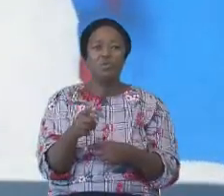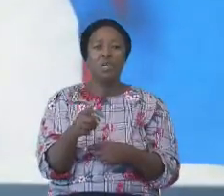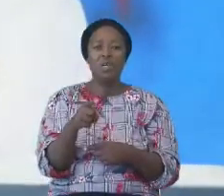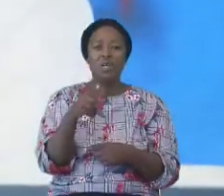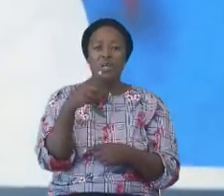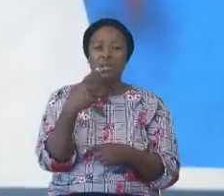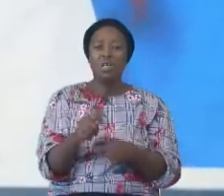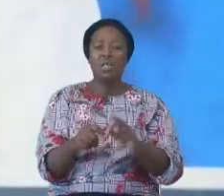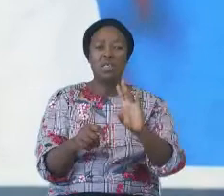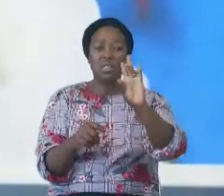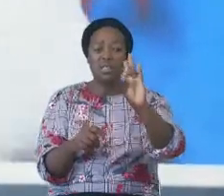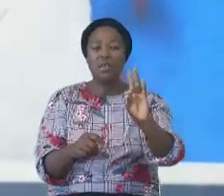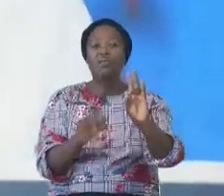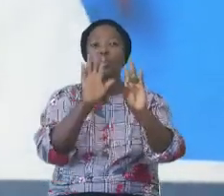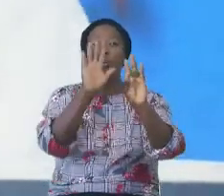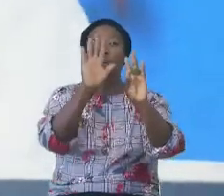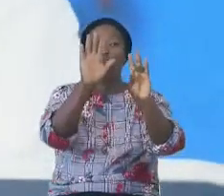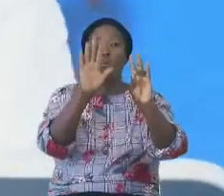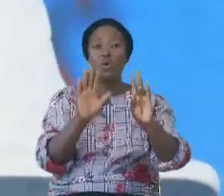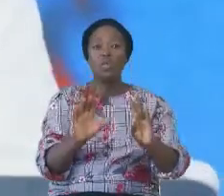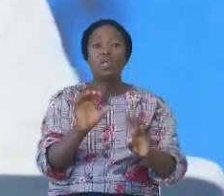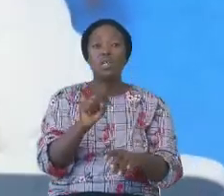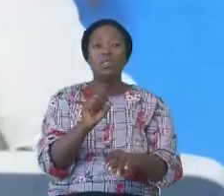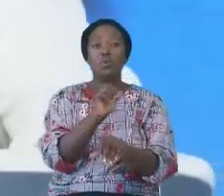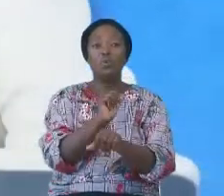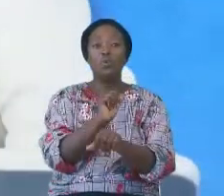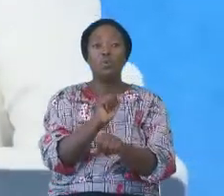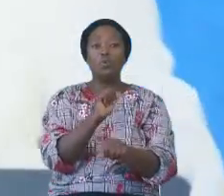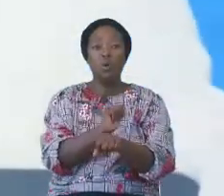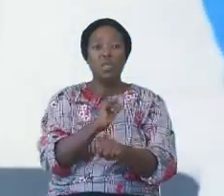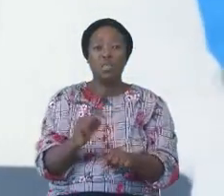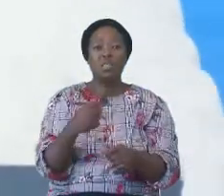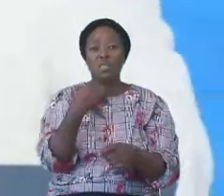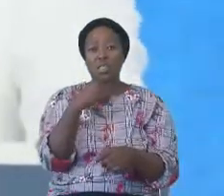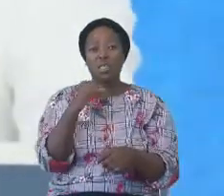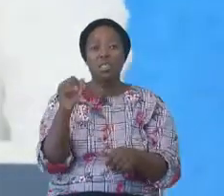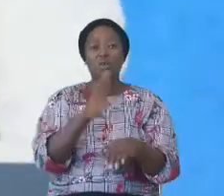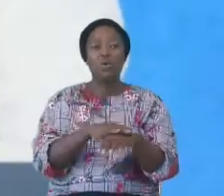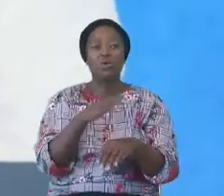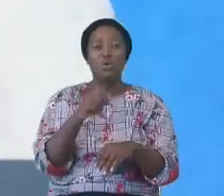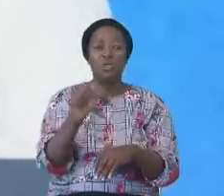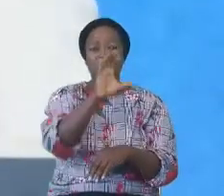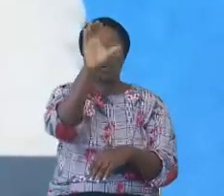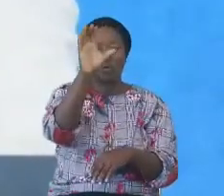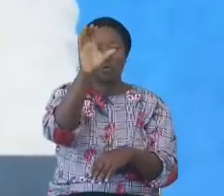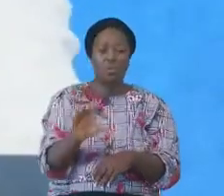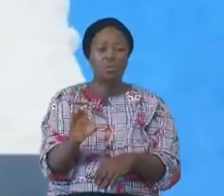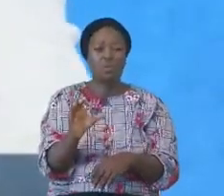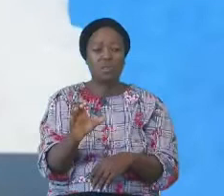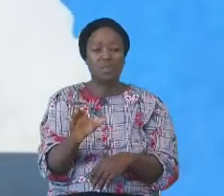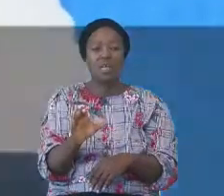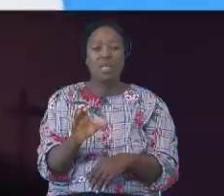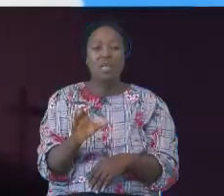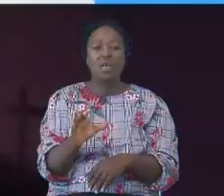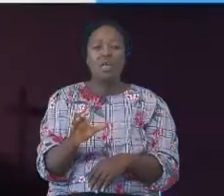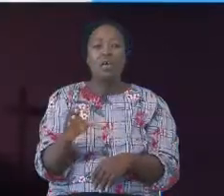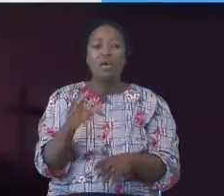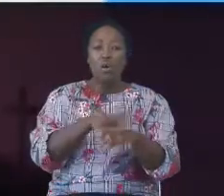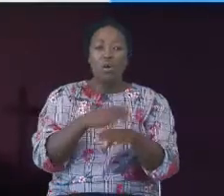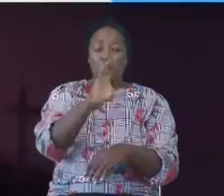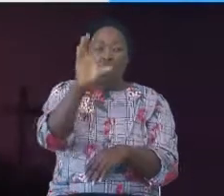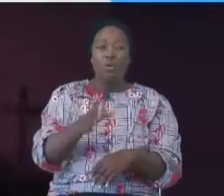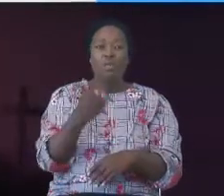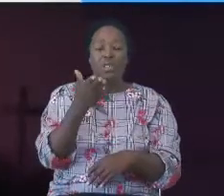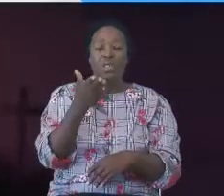searching and teaching and revealing to you the seven wonder-working sayings on